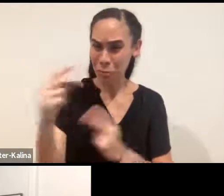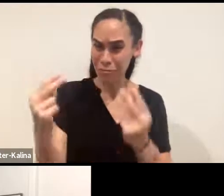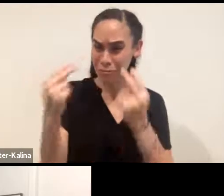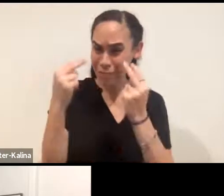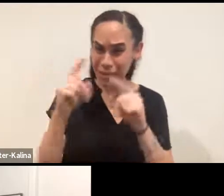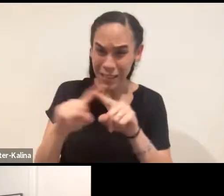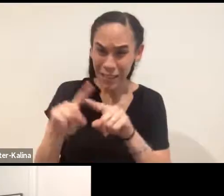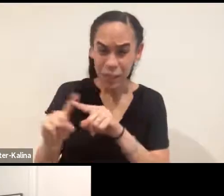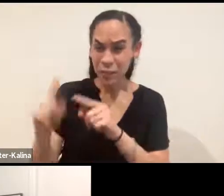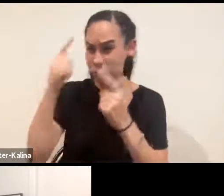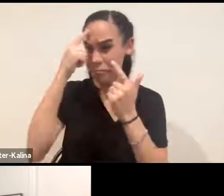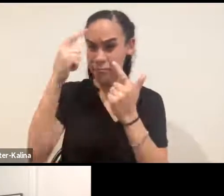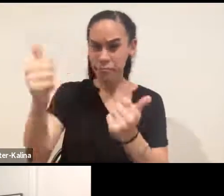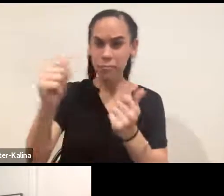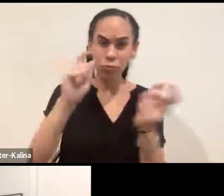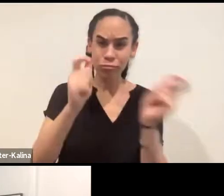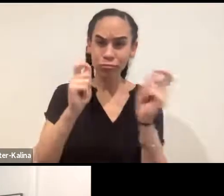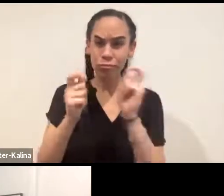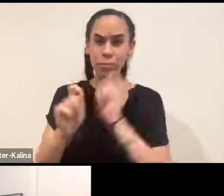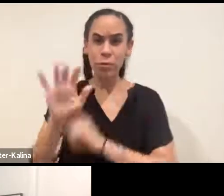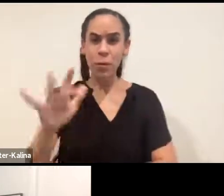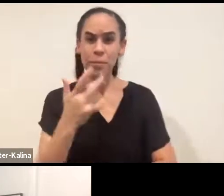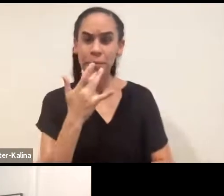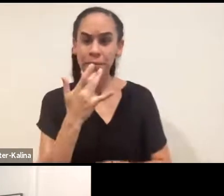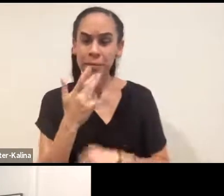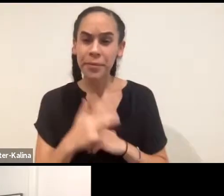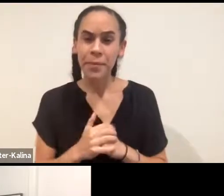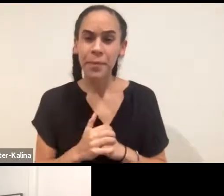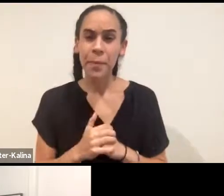change it back to however you like in the corner, in the top corner.